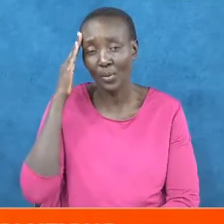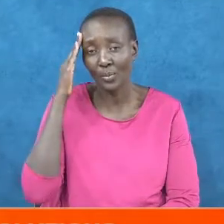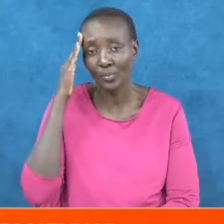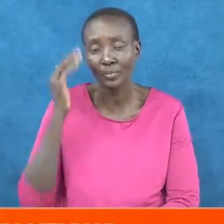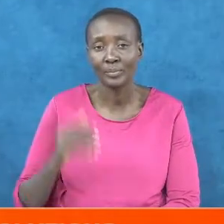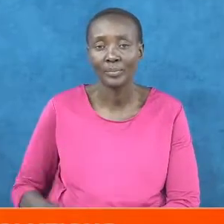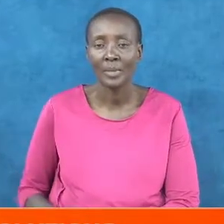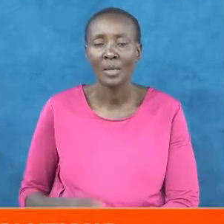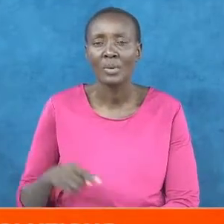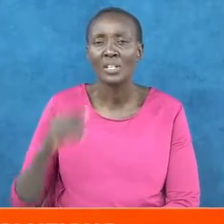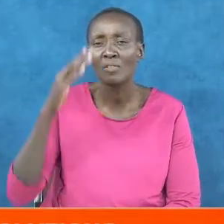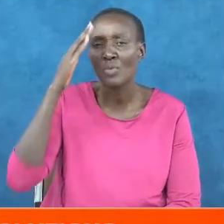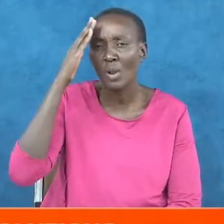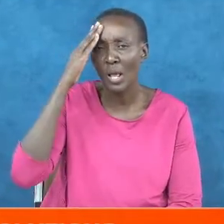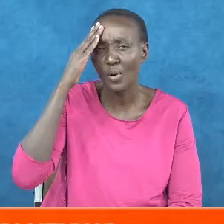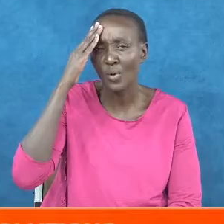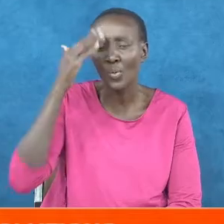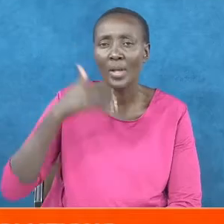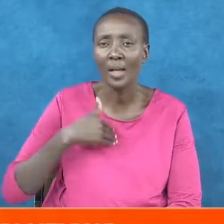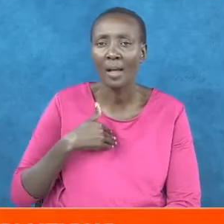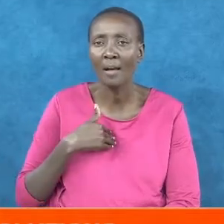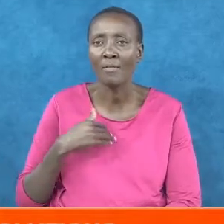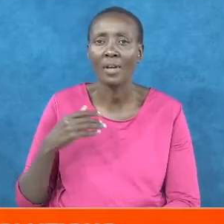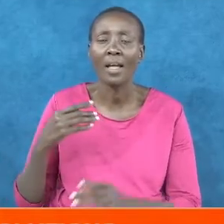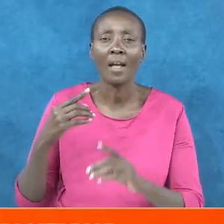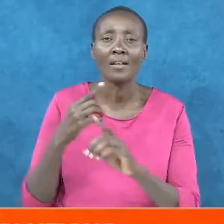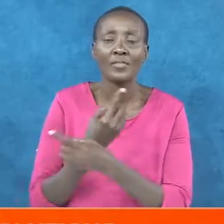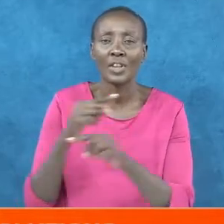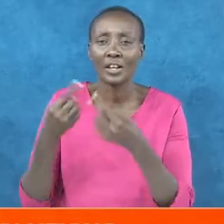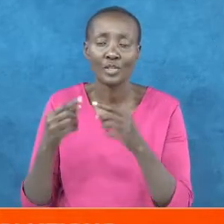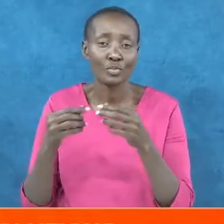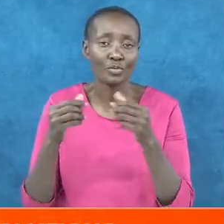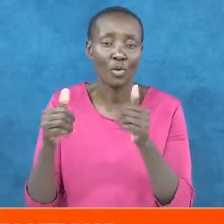Na unajua kuna kitu inaitwa alternative dispute resolution?